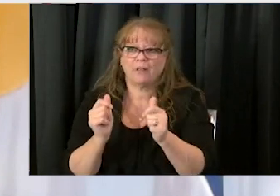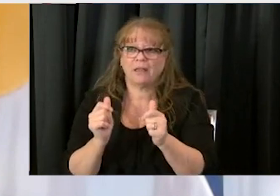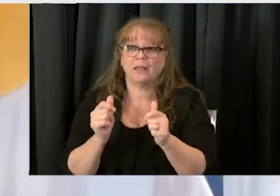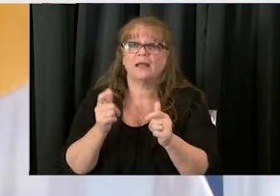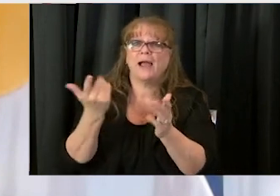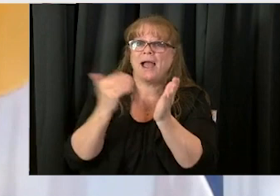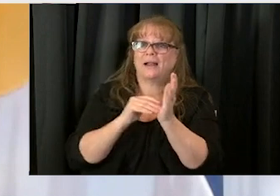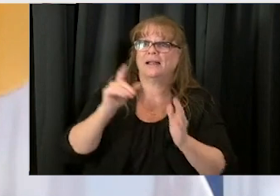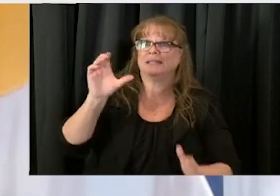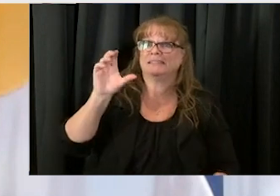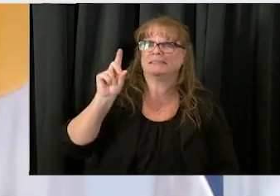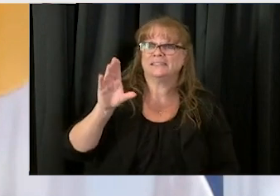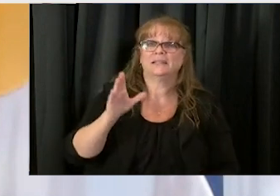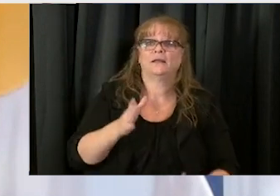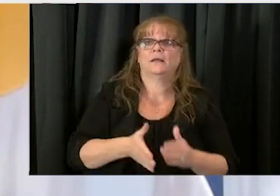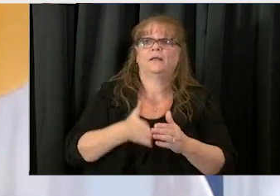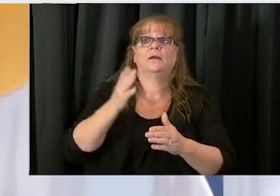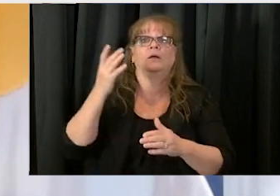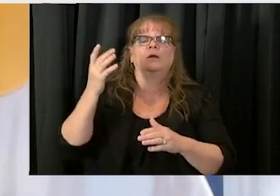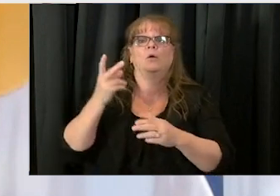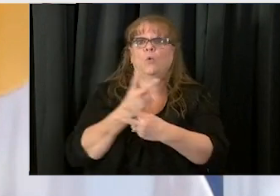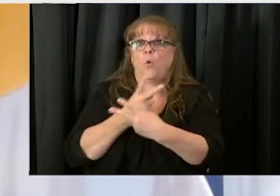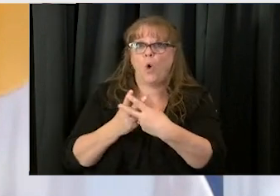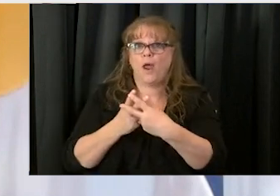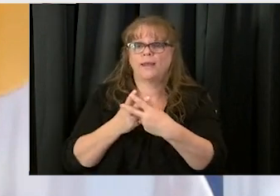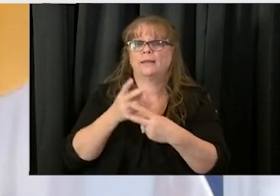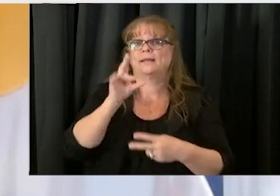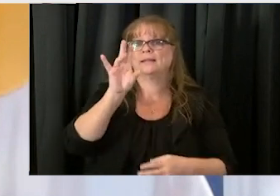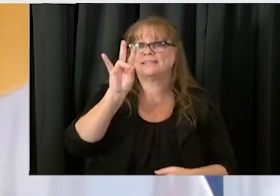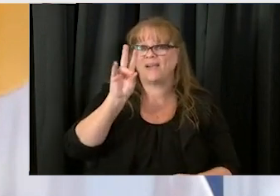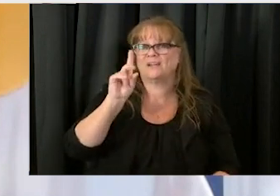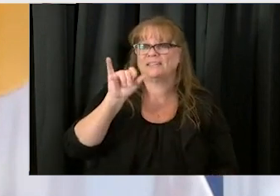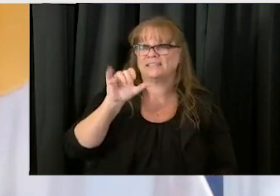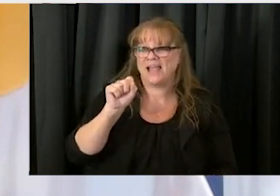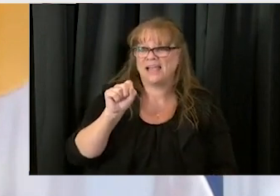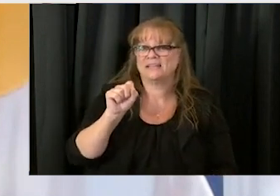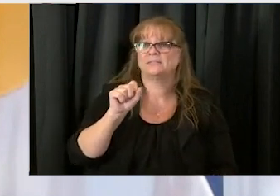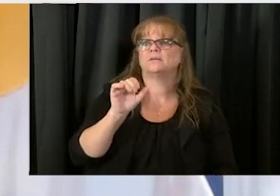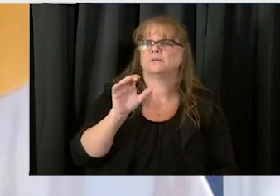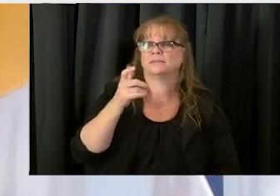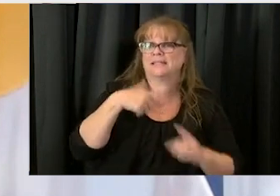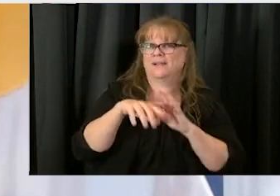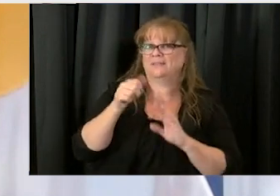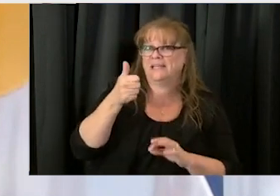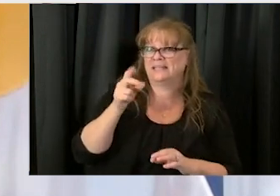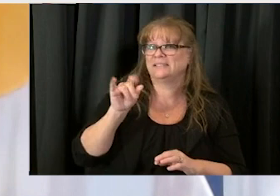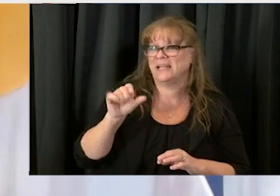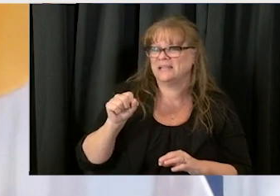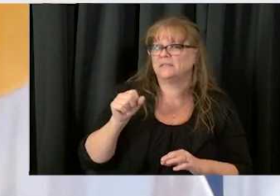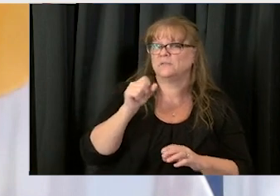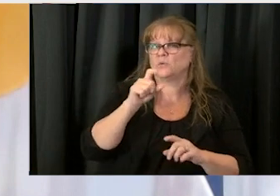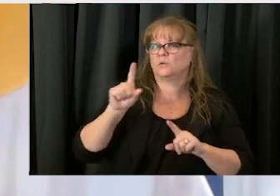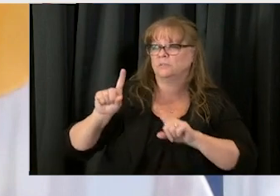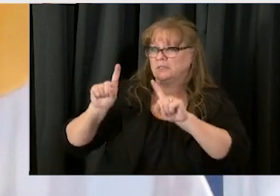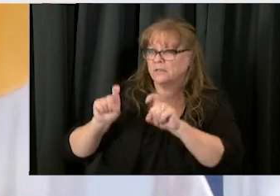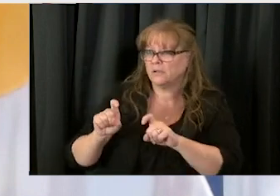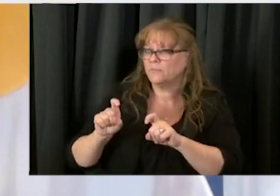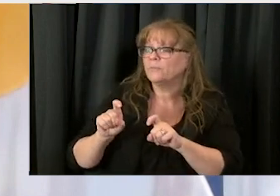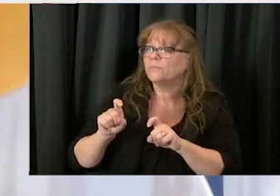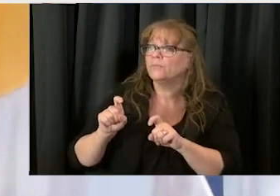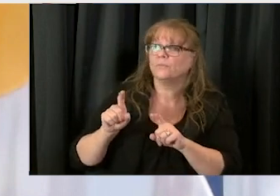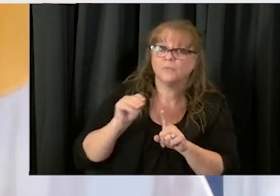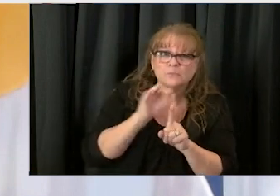tested. Could be students or a teacher, quarantine over. 10 days without a test, 7 days with the test. So there's a lot of use